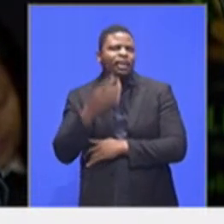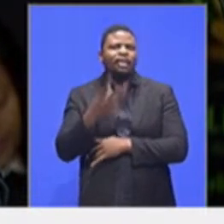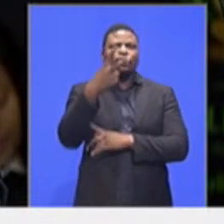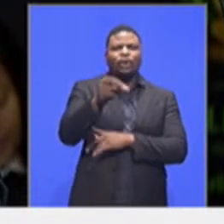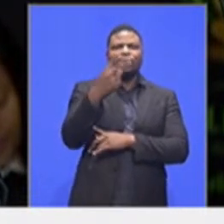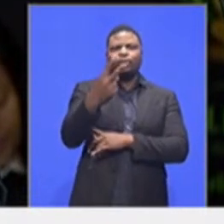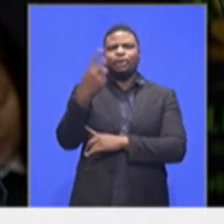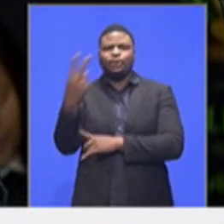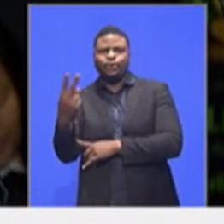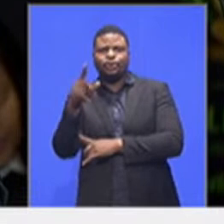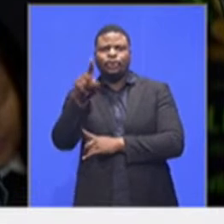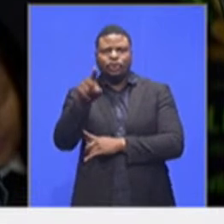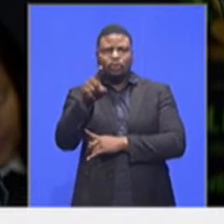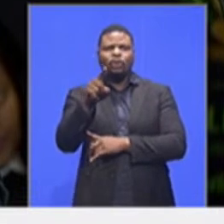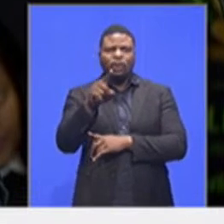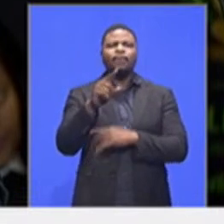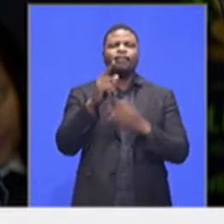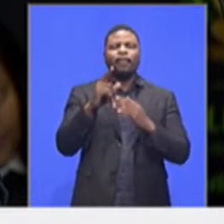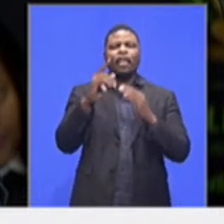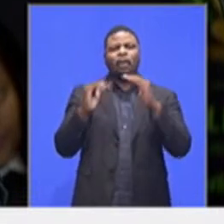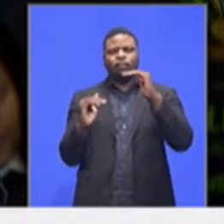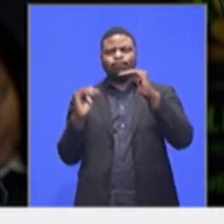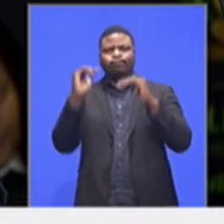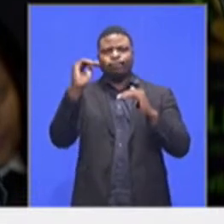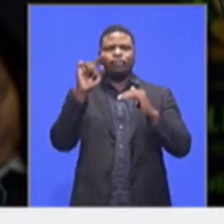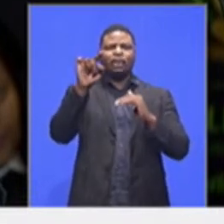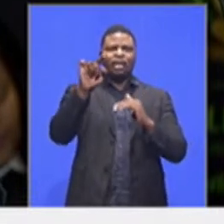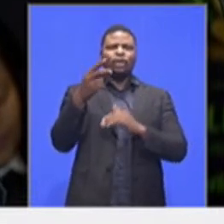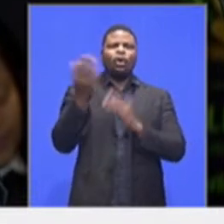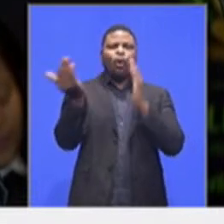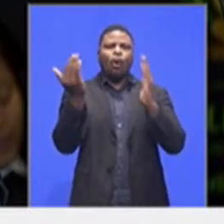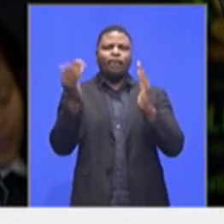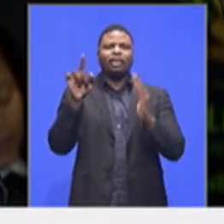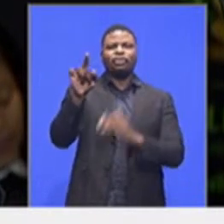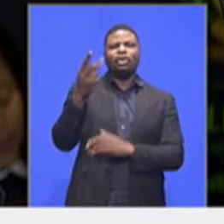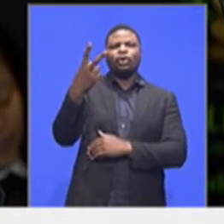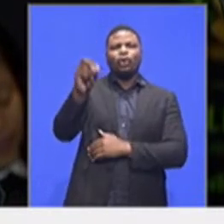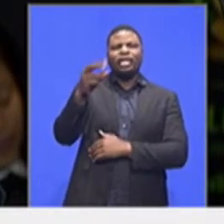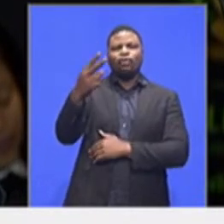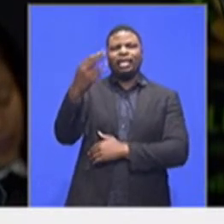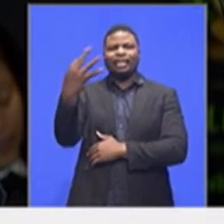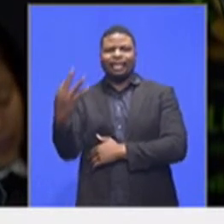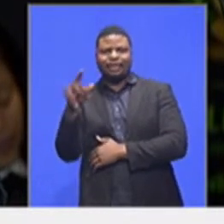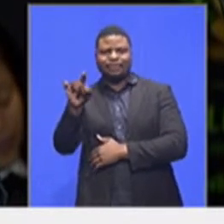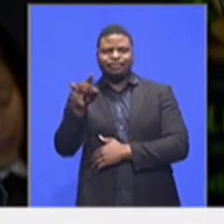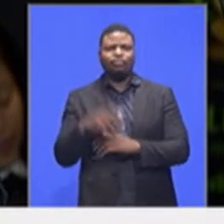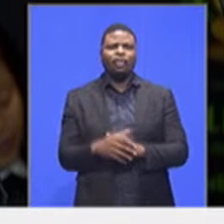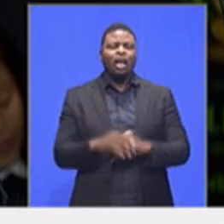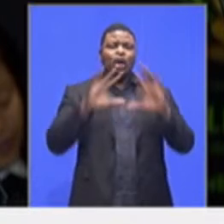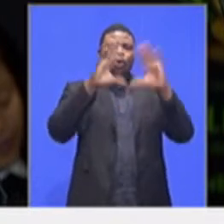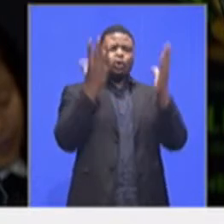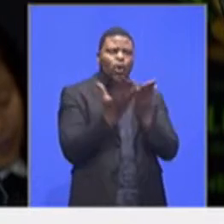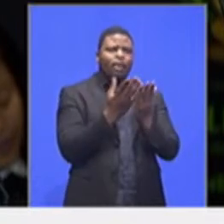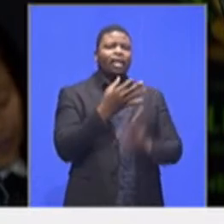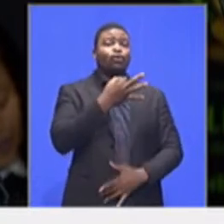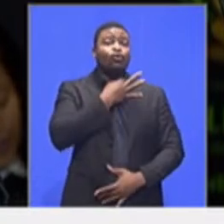to 2.9% in 2023. Global economic risks remain